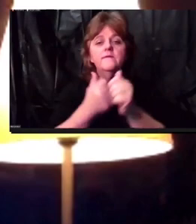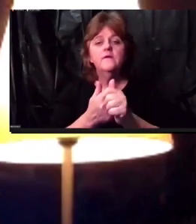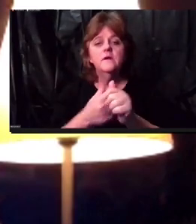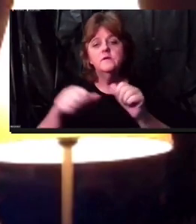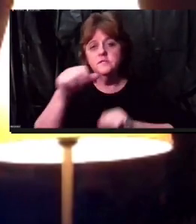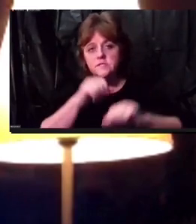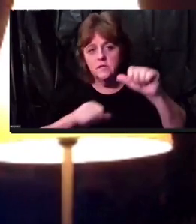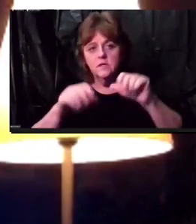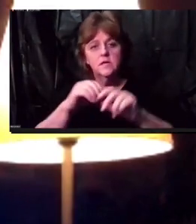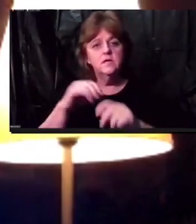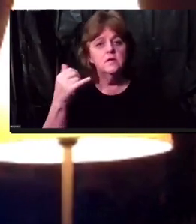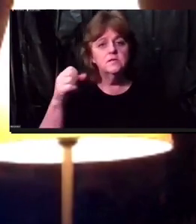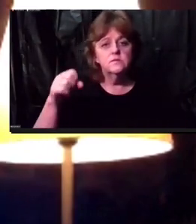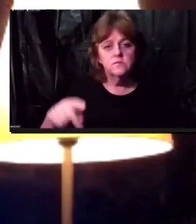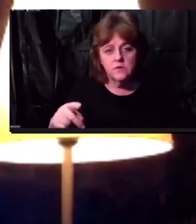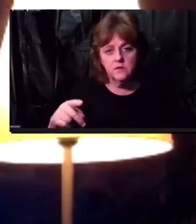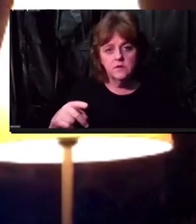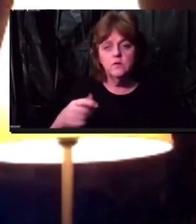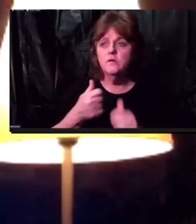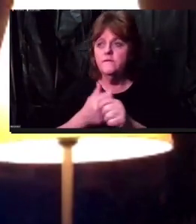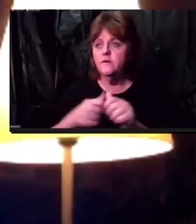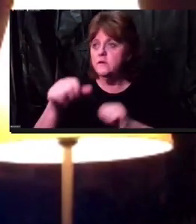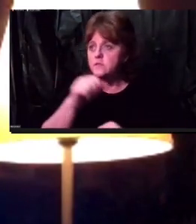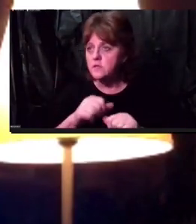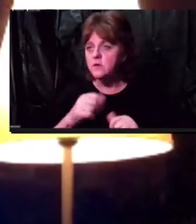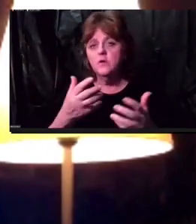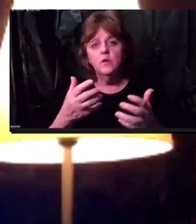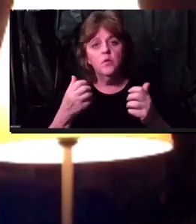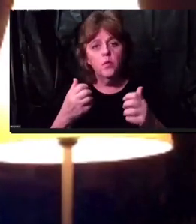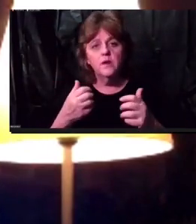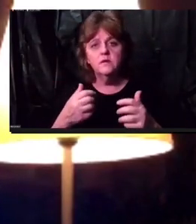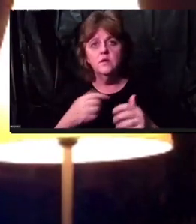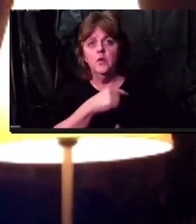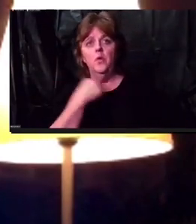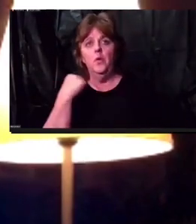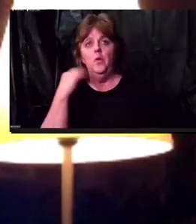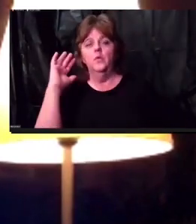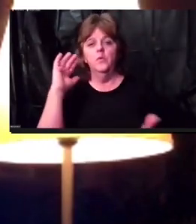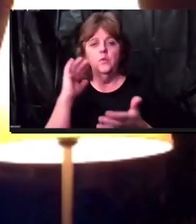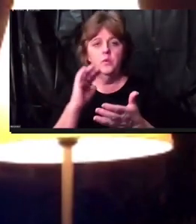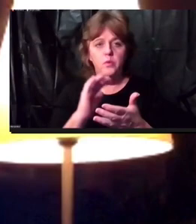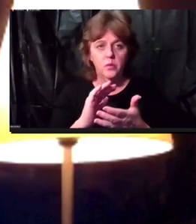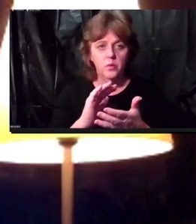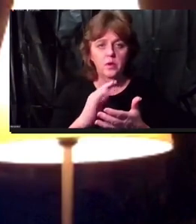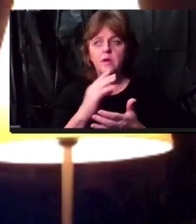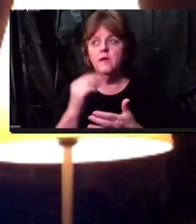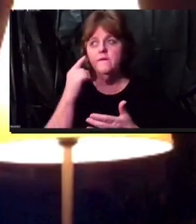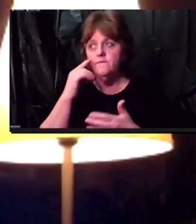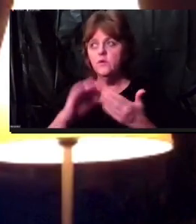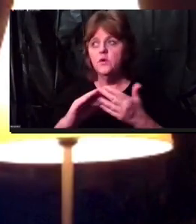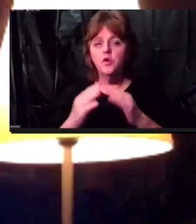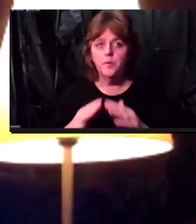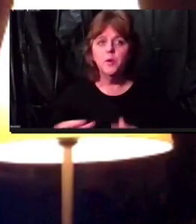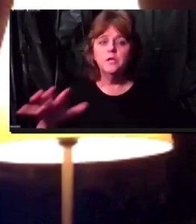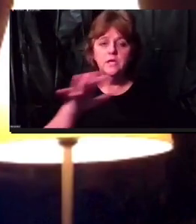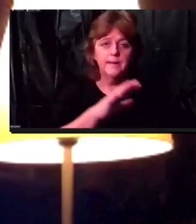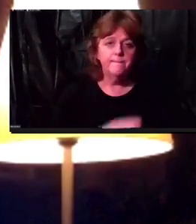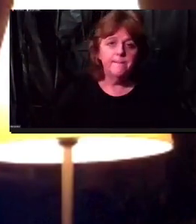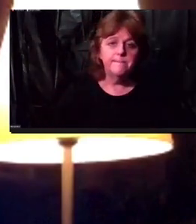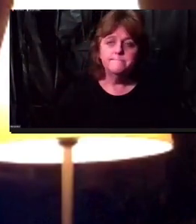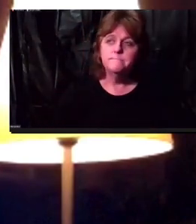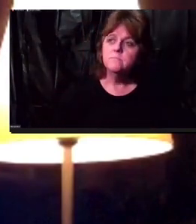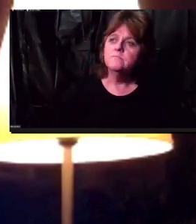Springs. We follow the science to lower the risk to ourselves and to our community.